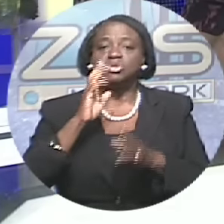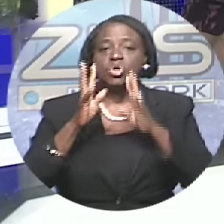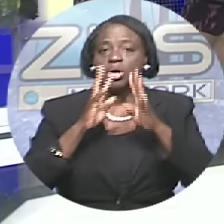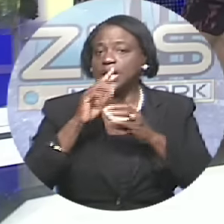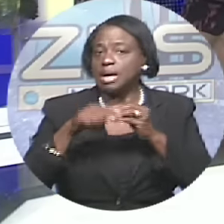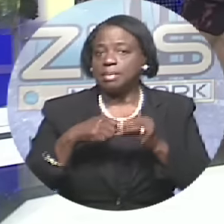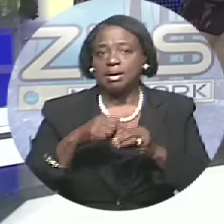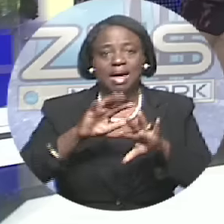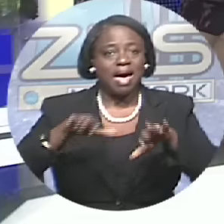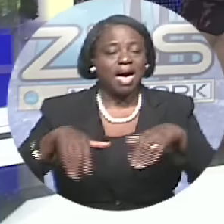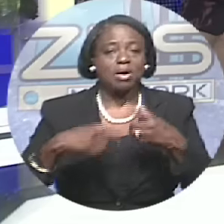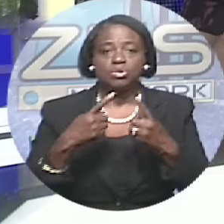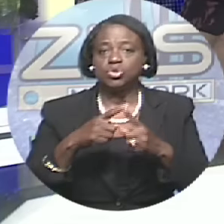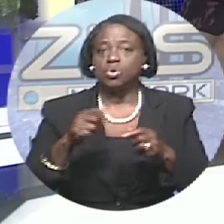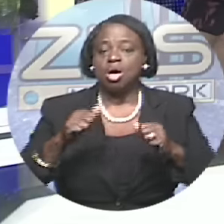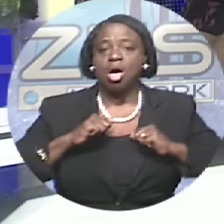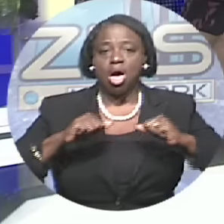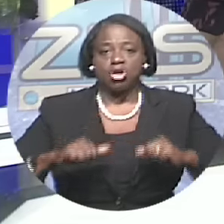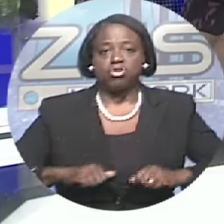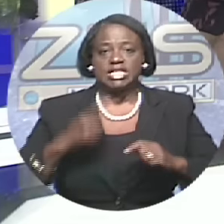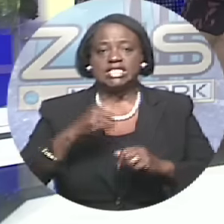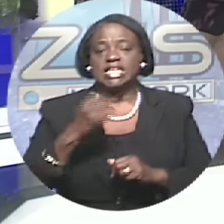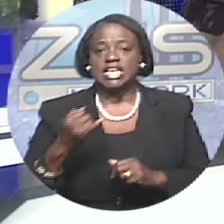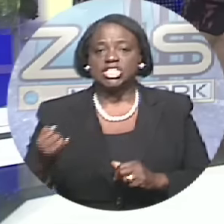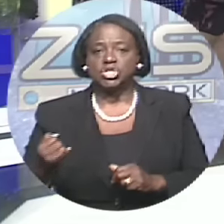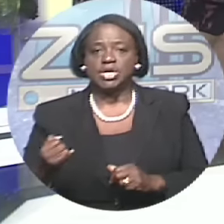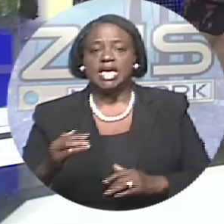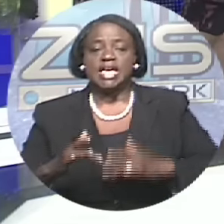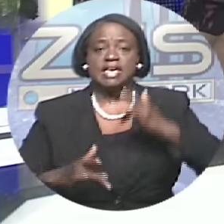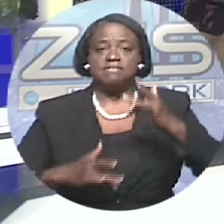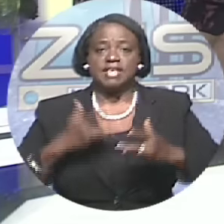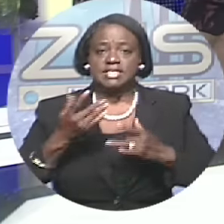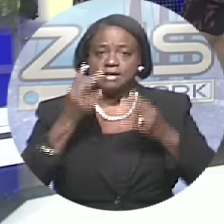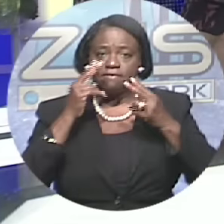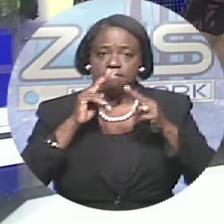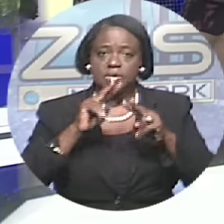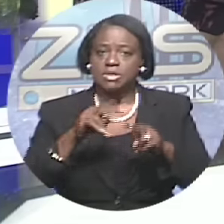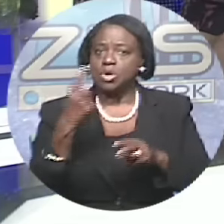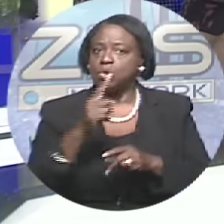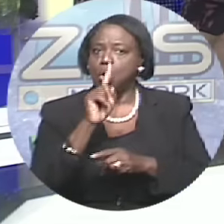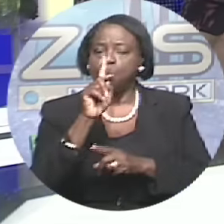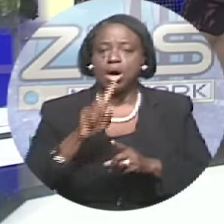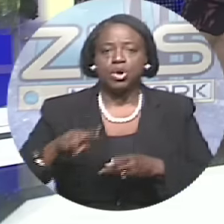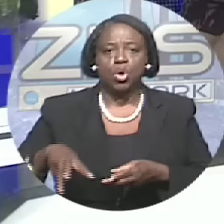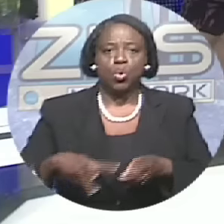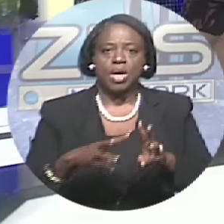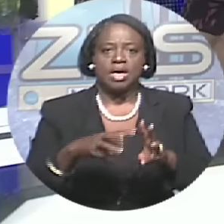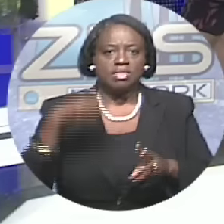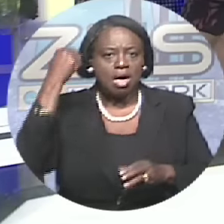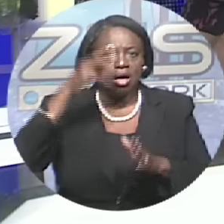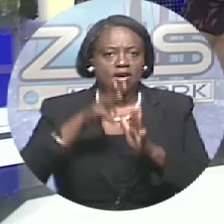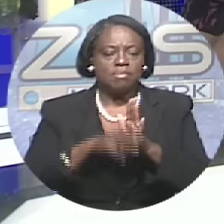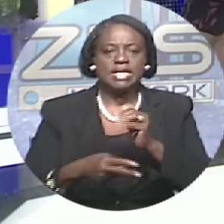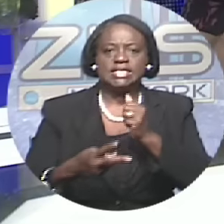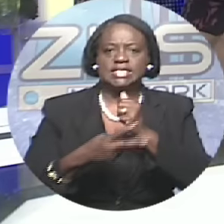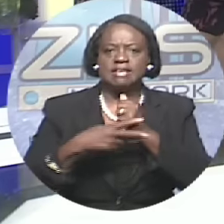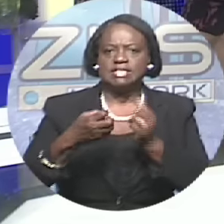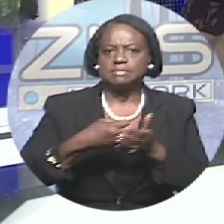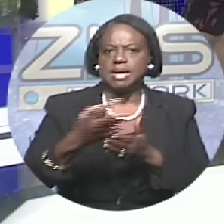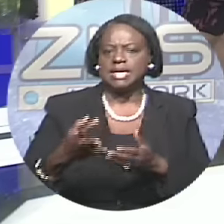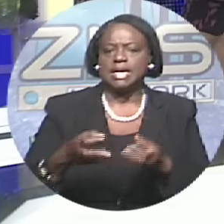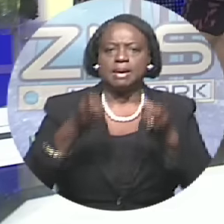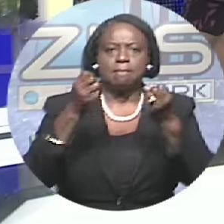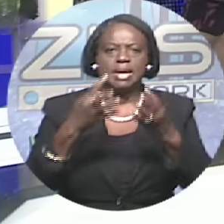this illegal migration issue. He feels that his view of flogging is just one way the government can save on spending millions of dollars